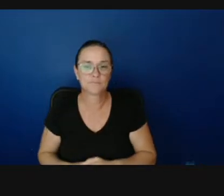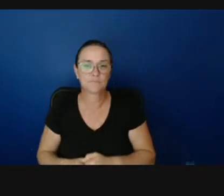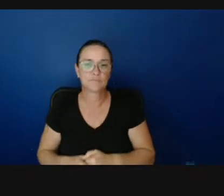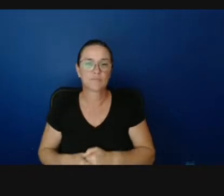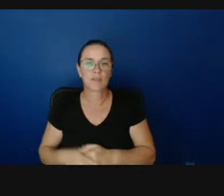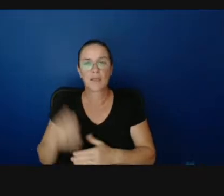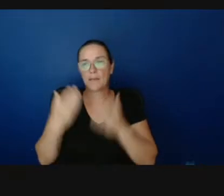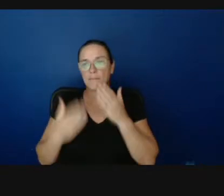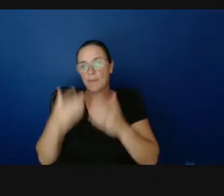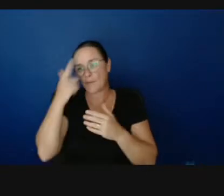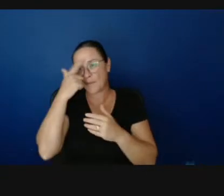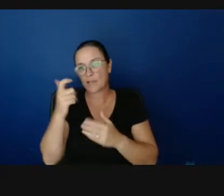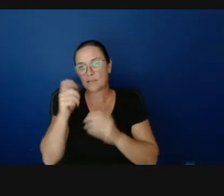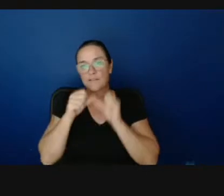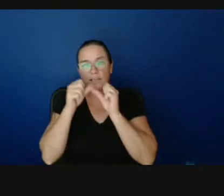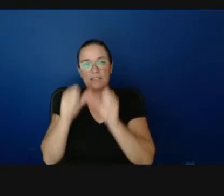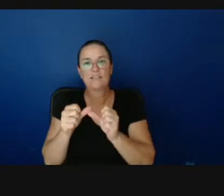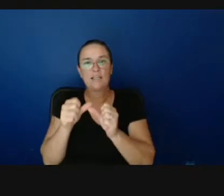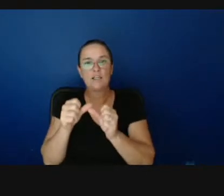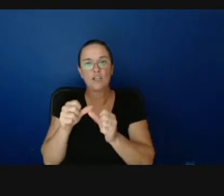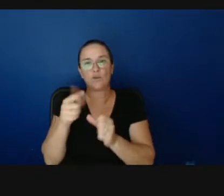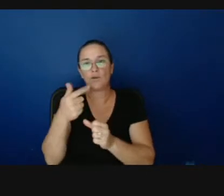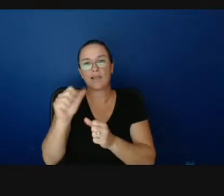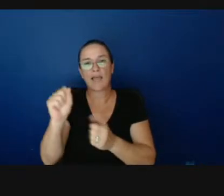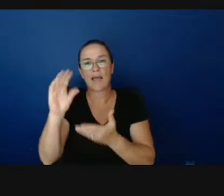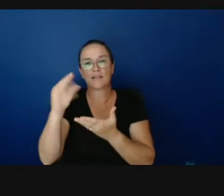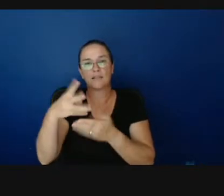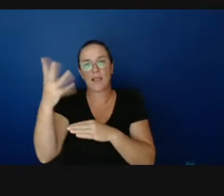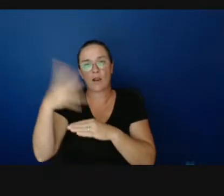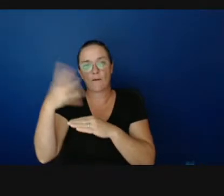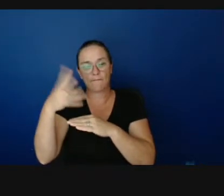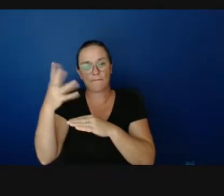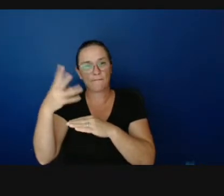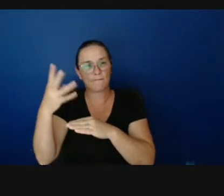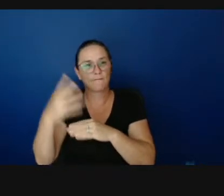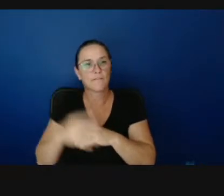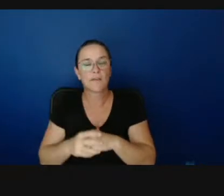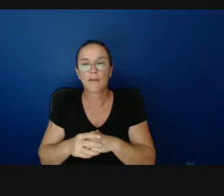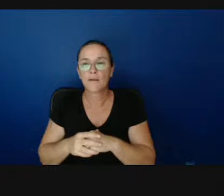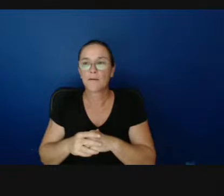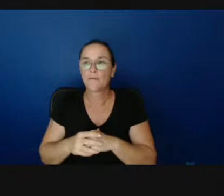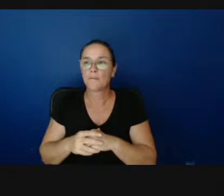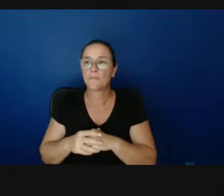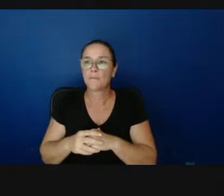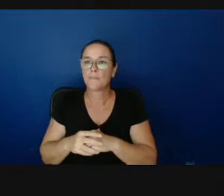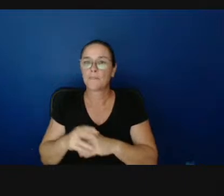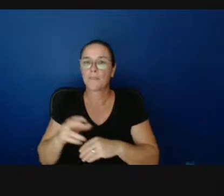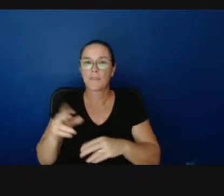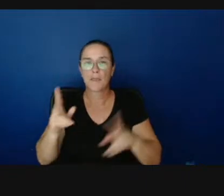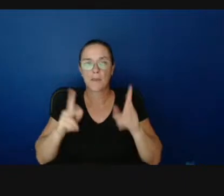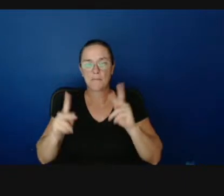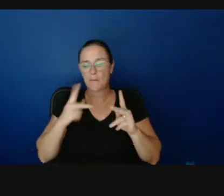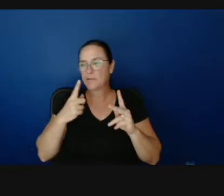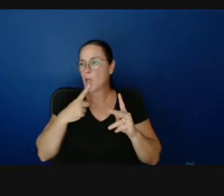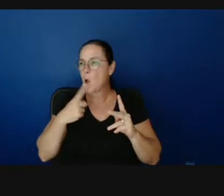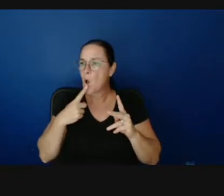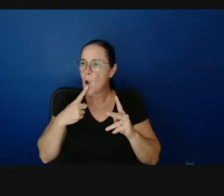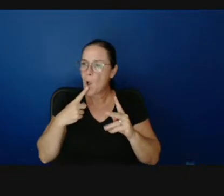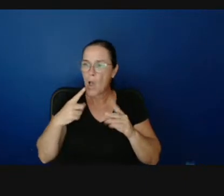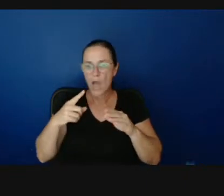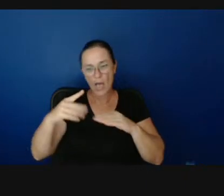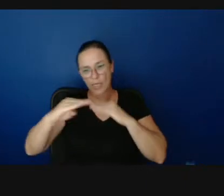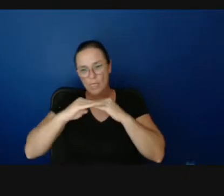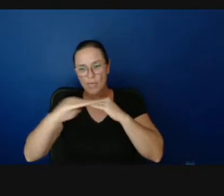some continued degassing. Yeah, one thing we see or get commented on is like, wow, the floor looks so uniform and so flat. Like, there's a lot